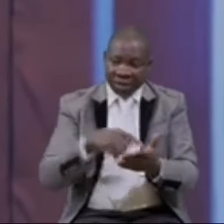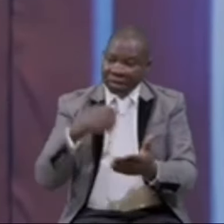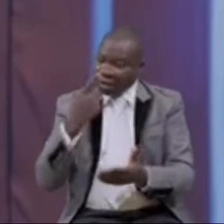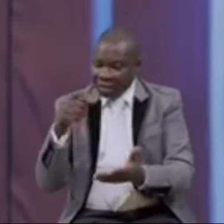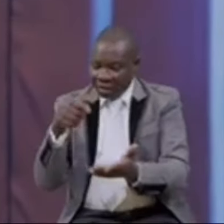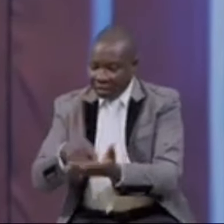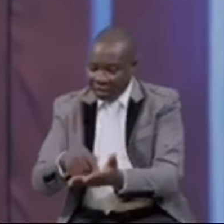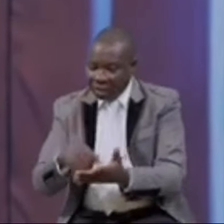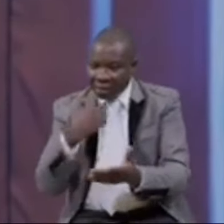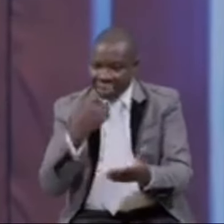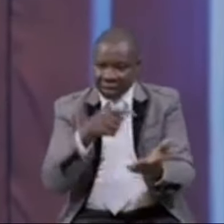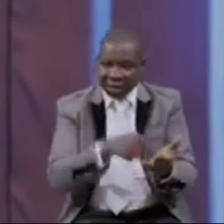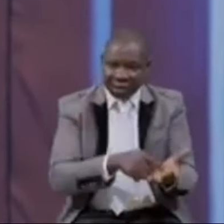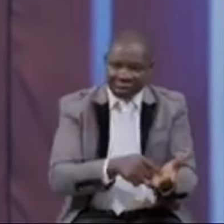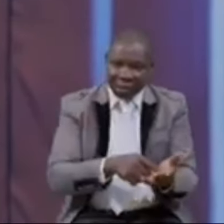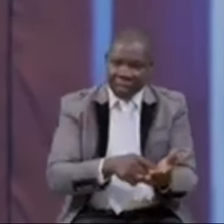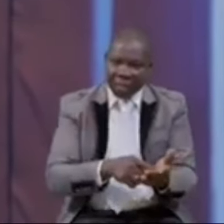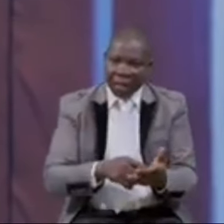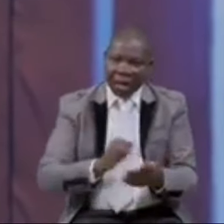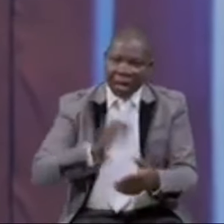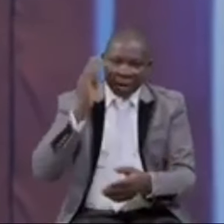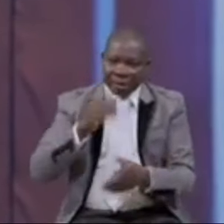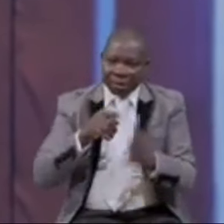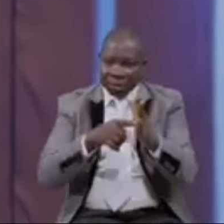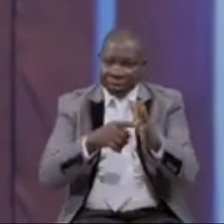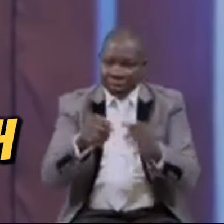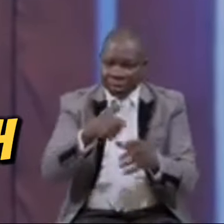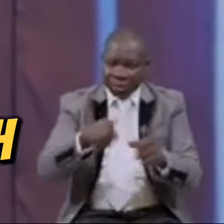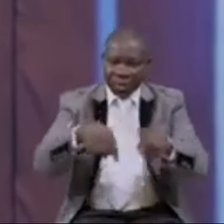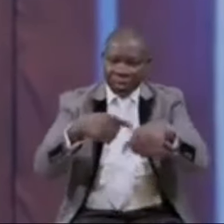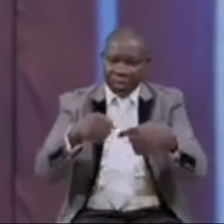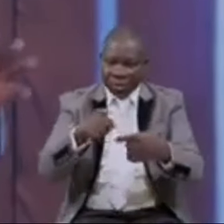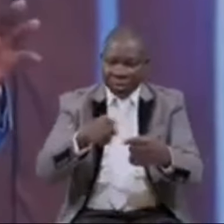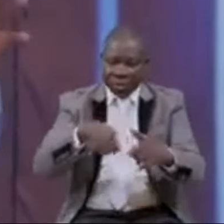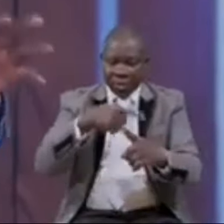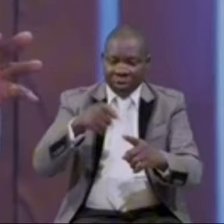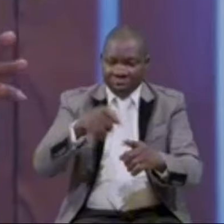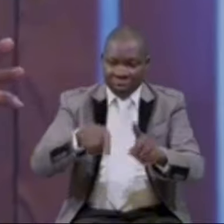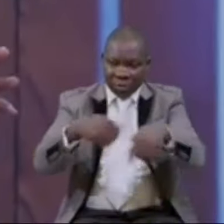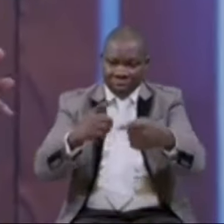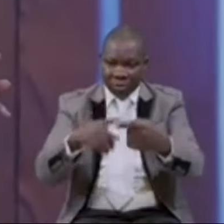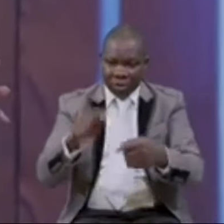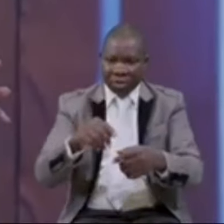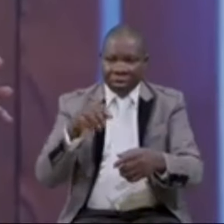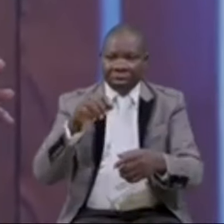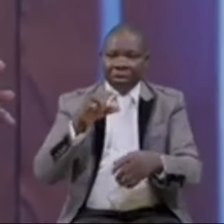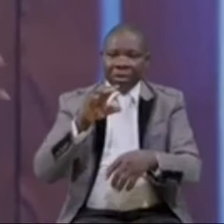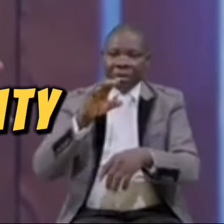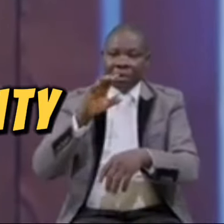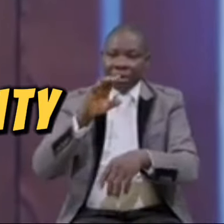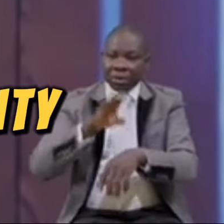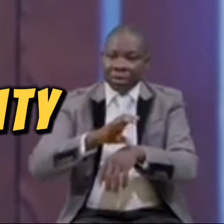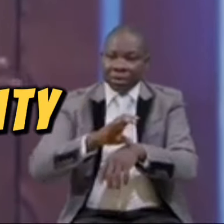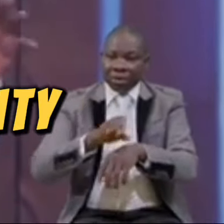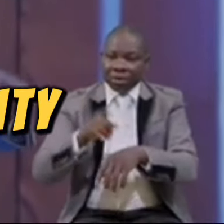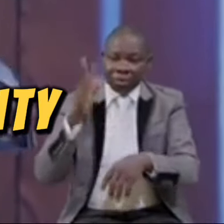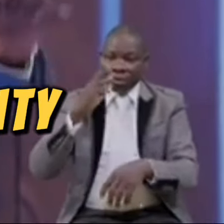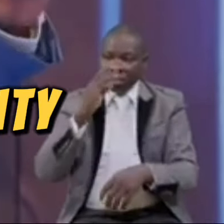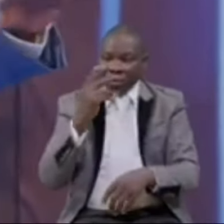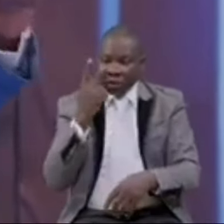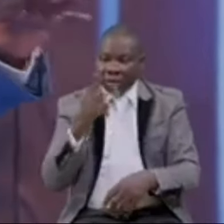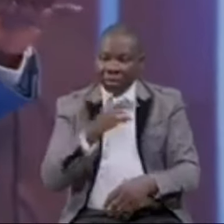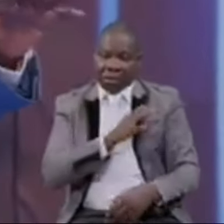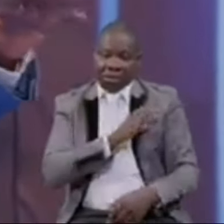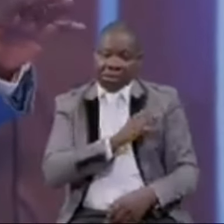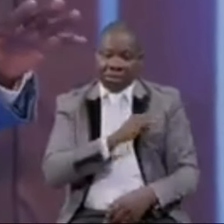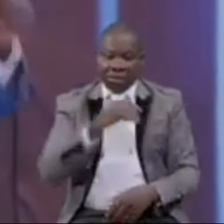this, he said, I'll show you when we get to the church. You see the policemen, security people